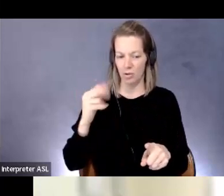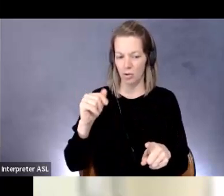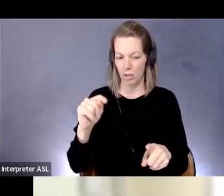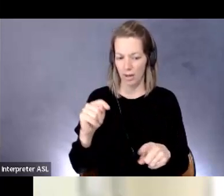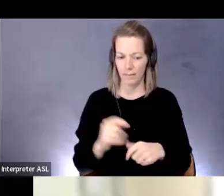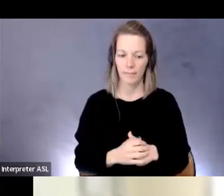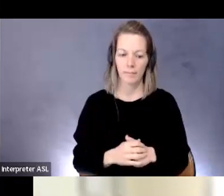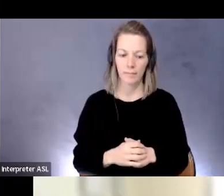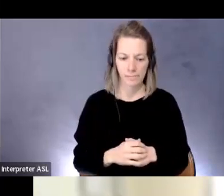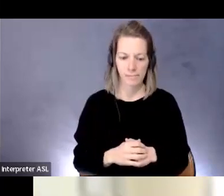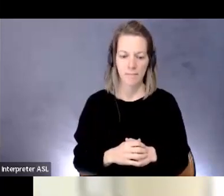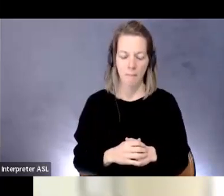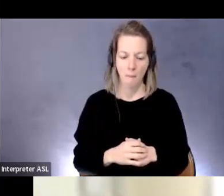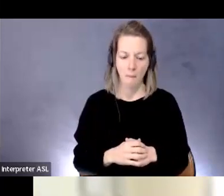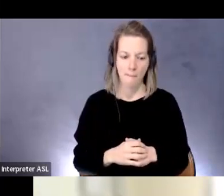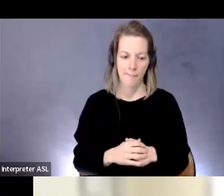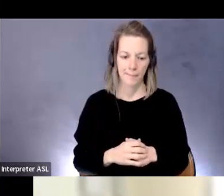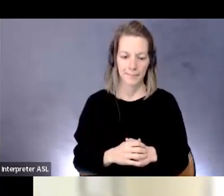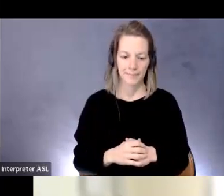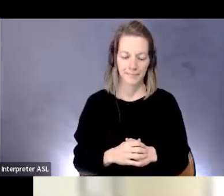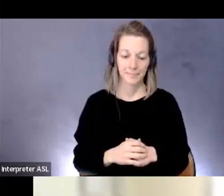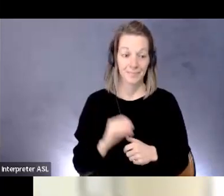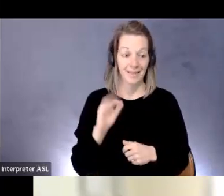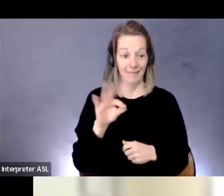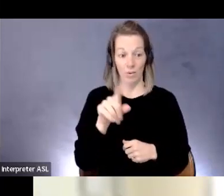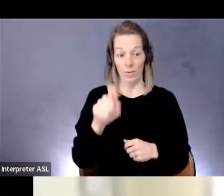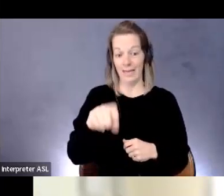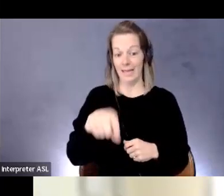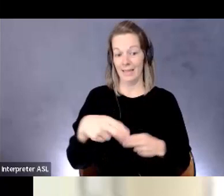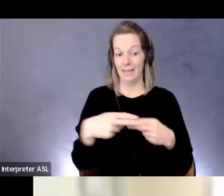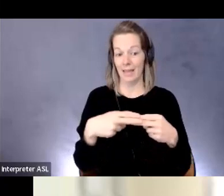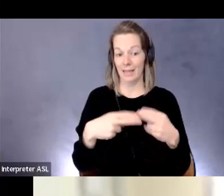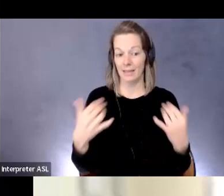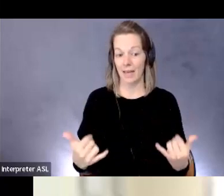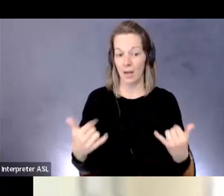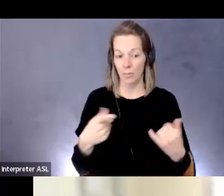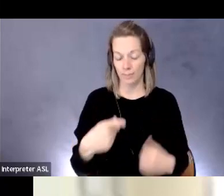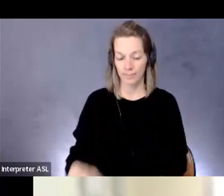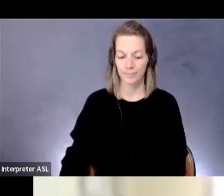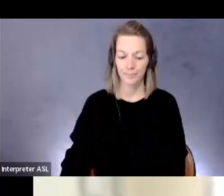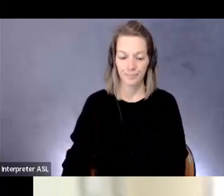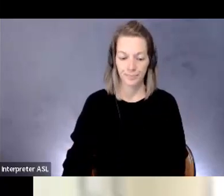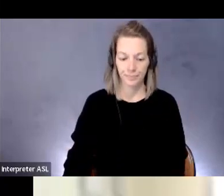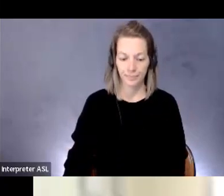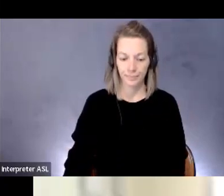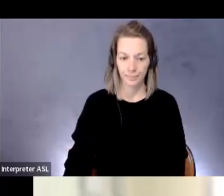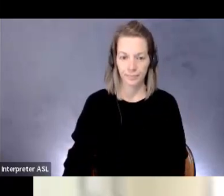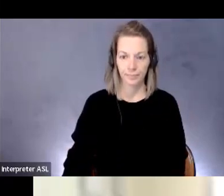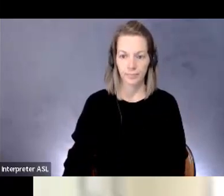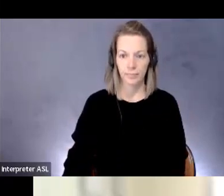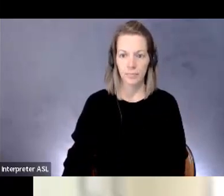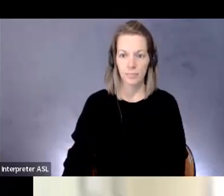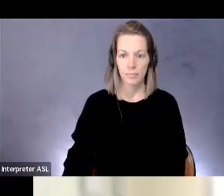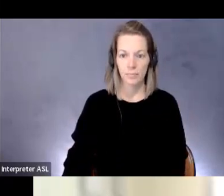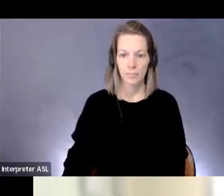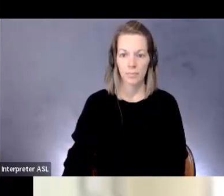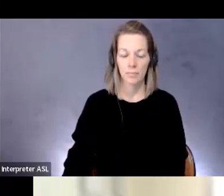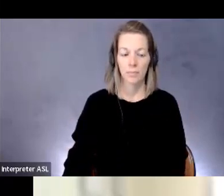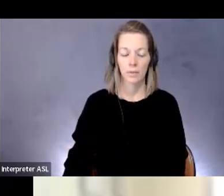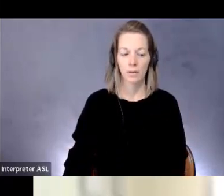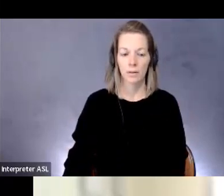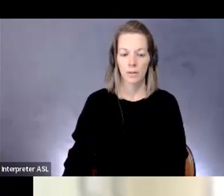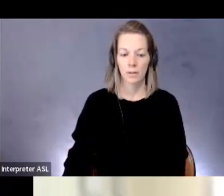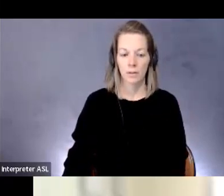website link in the chat now if anyone needs them to access this presentation live. Later on, we'll be